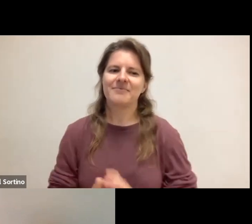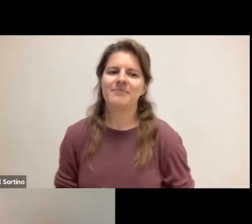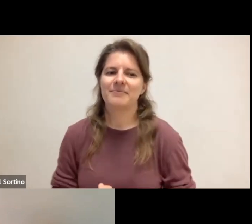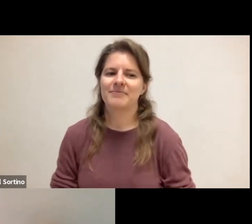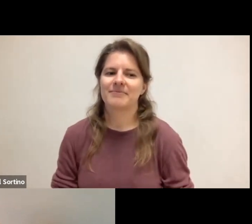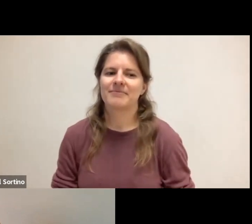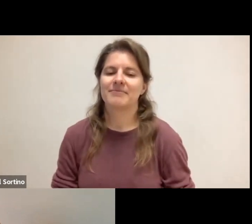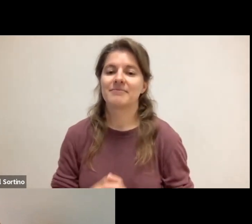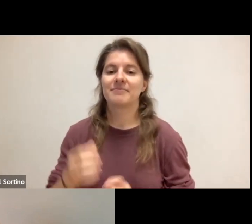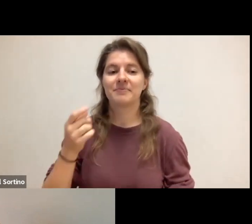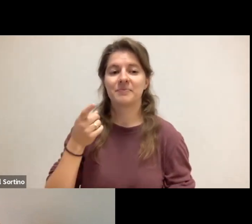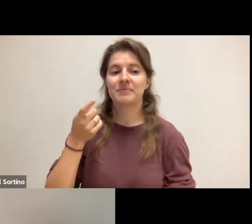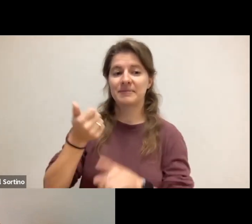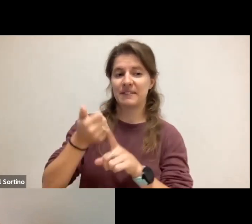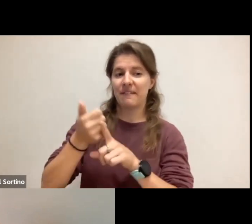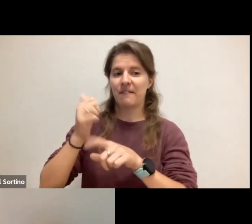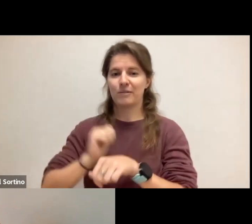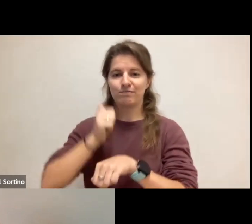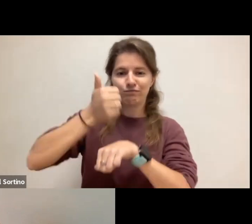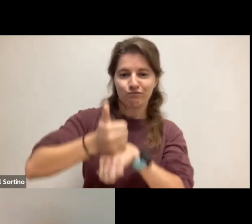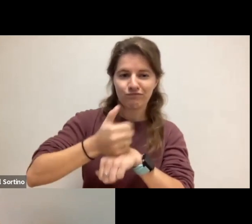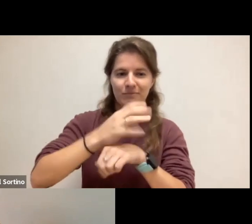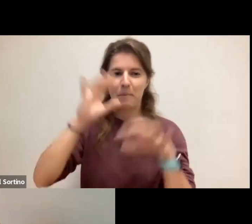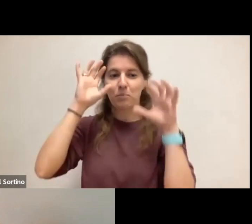and gerontology.